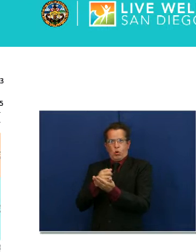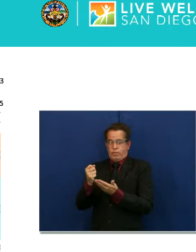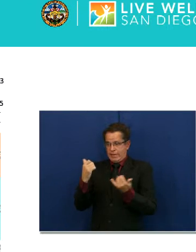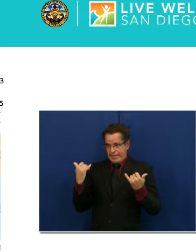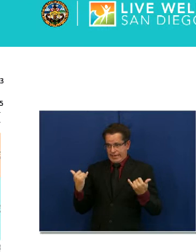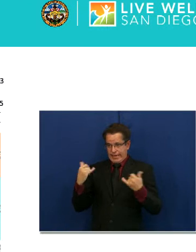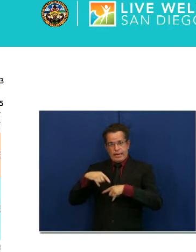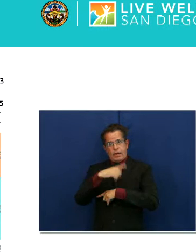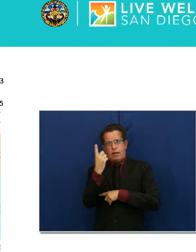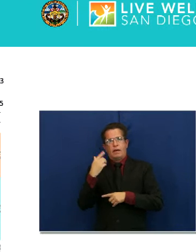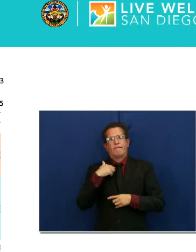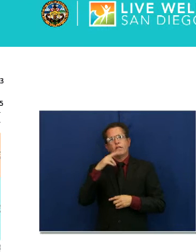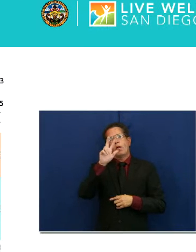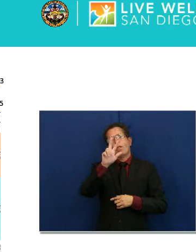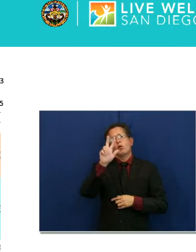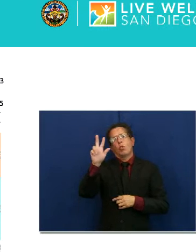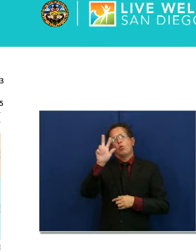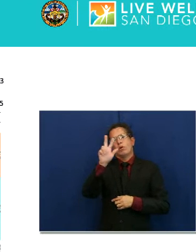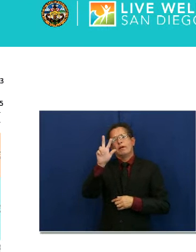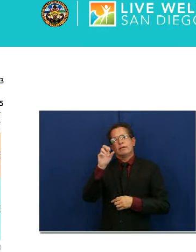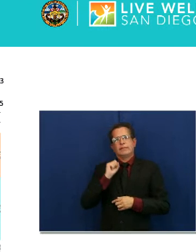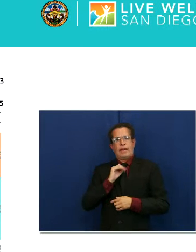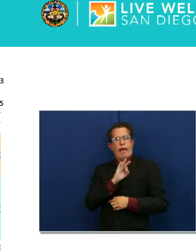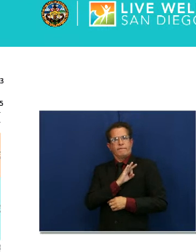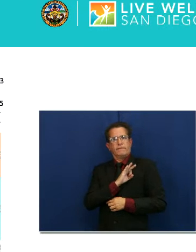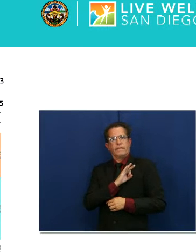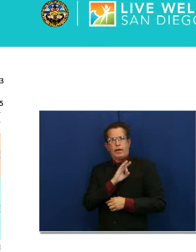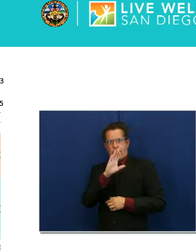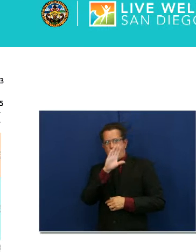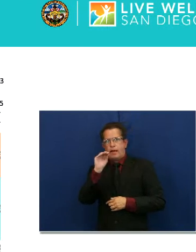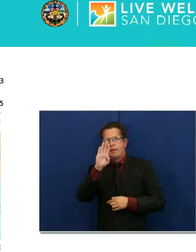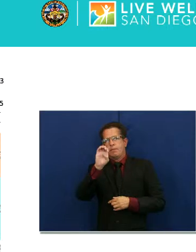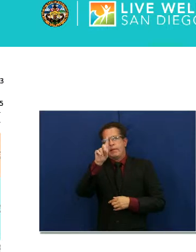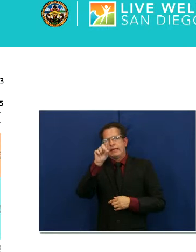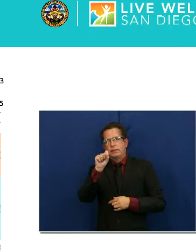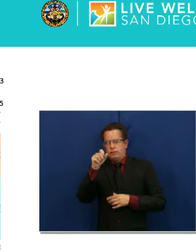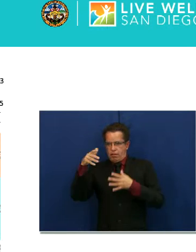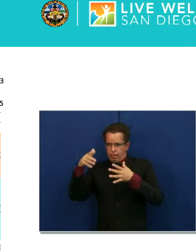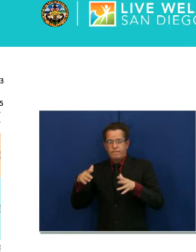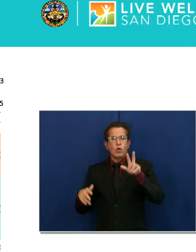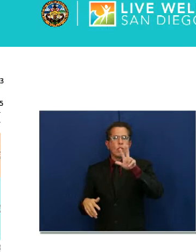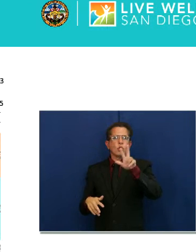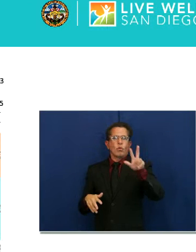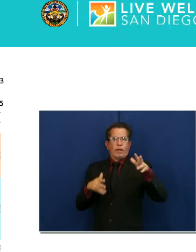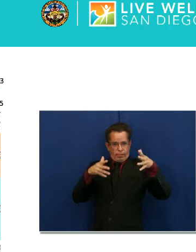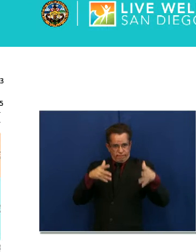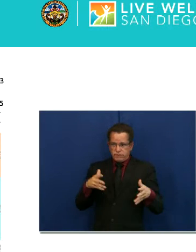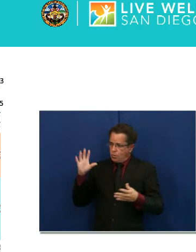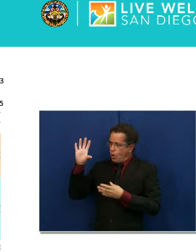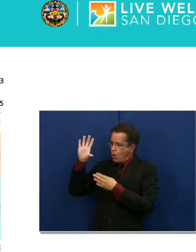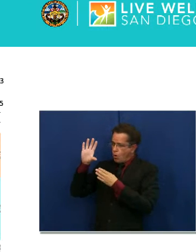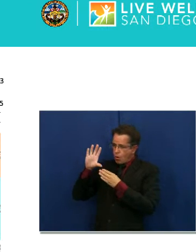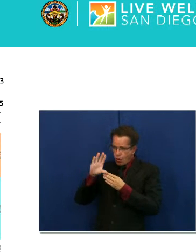33 staffed and available ICU beds in San Diego County, 33 in a county